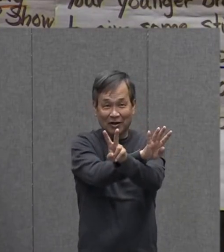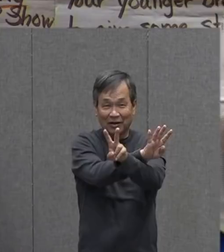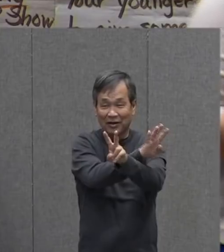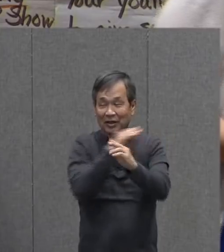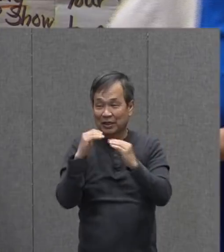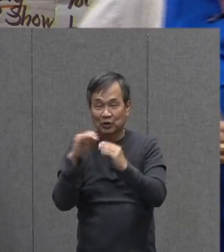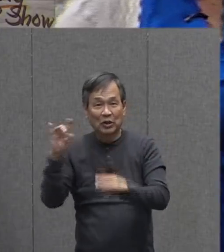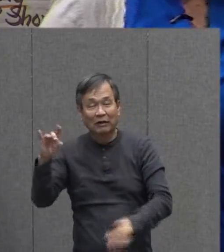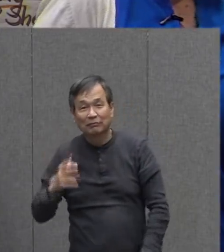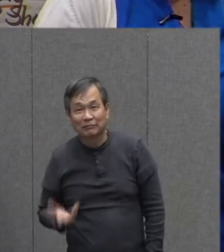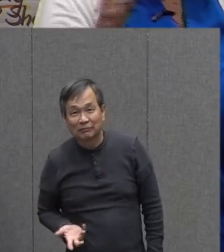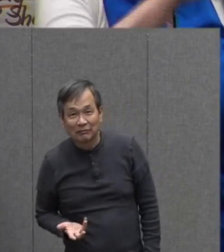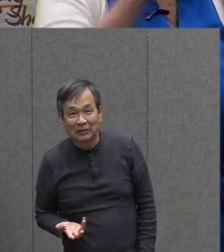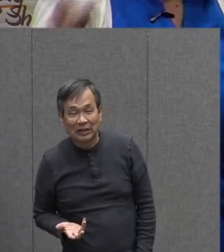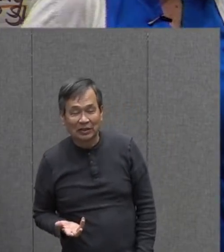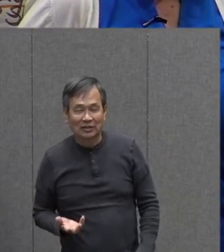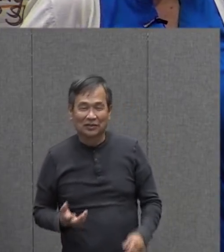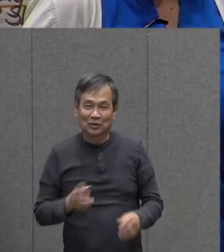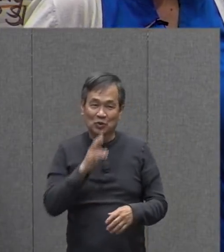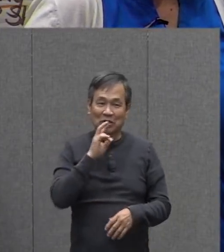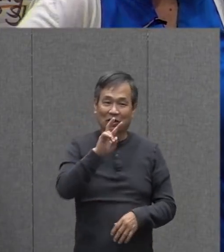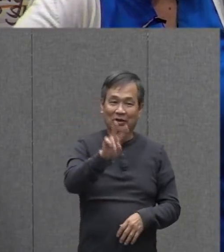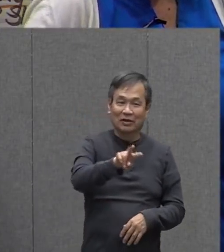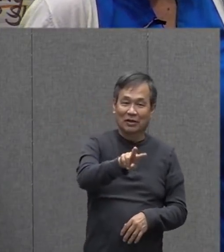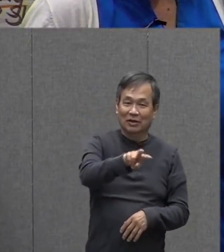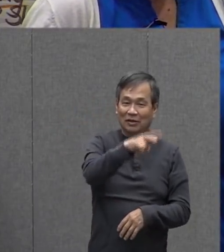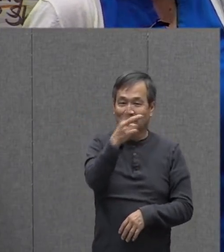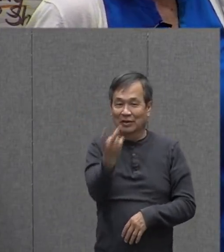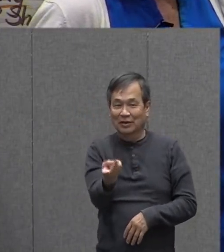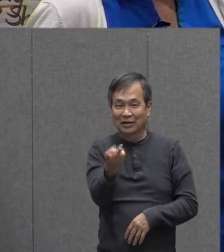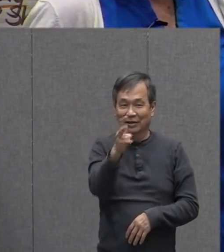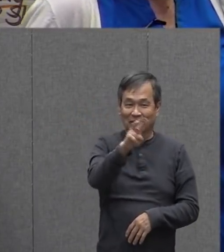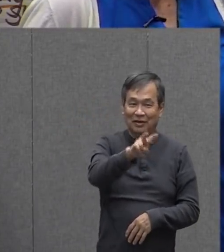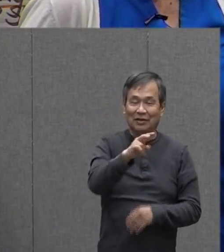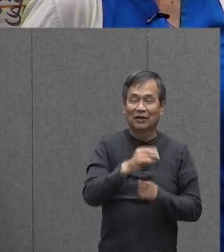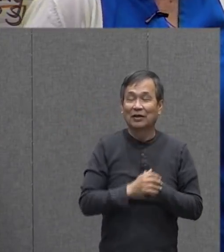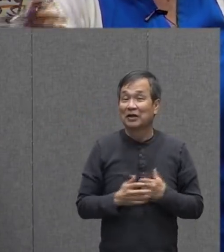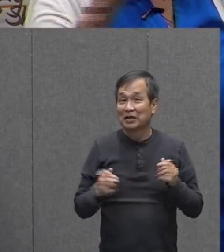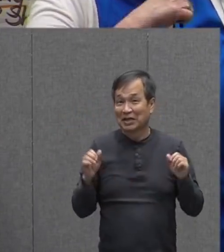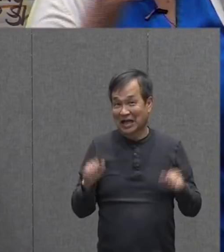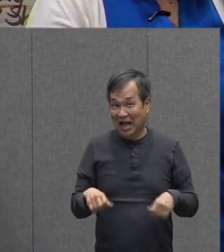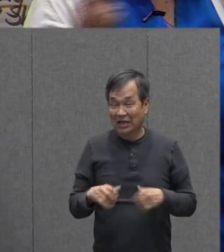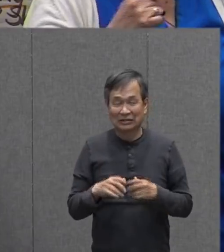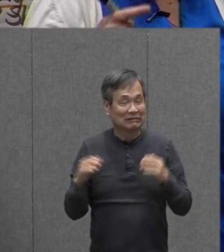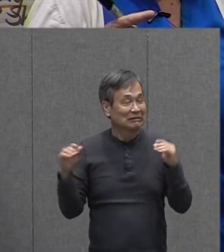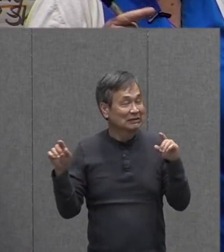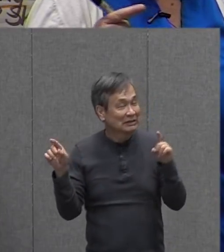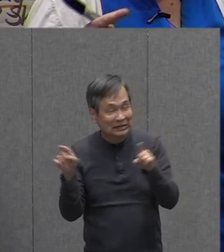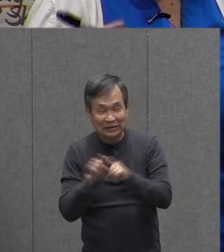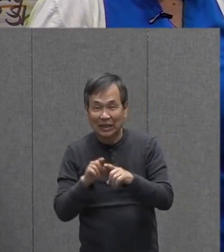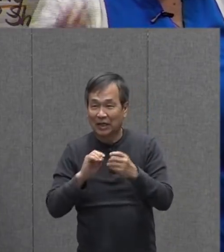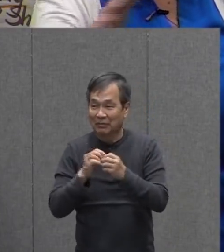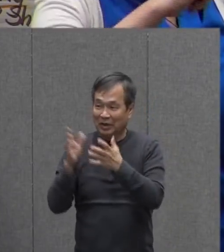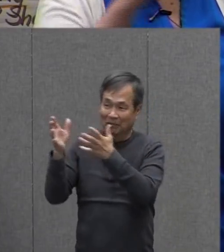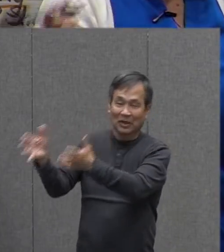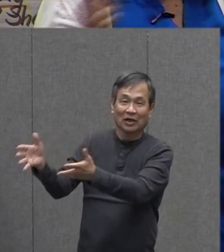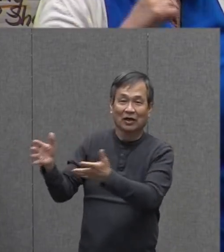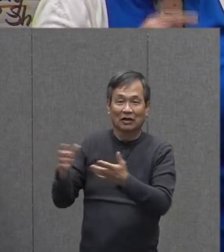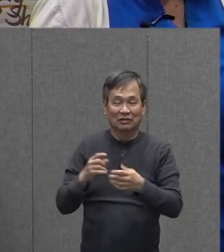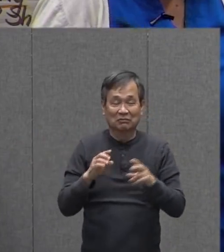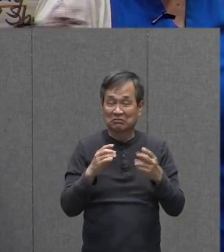we're talking about adding, subtracting, multiplying, dividing, okay? So this operation